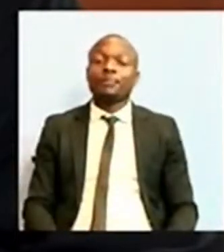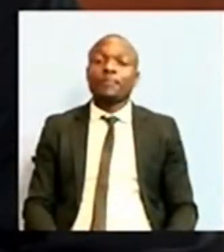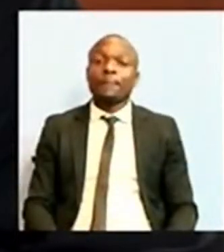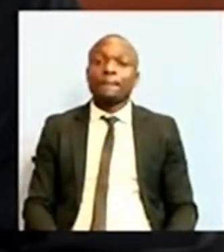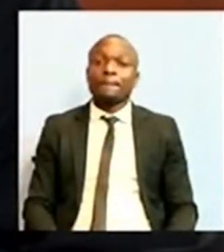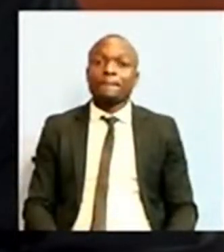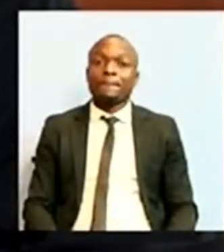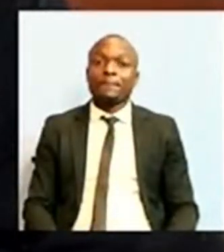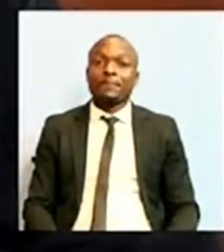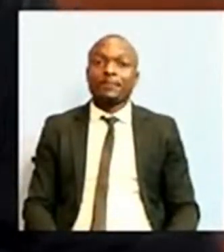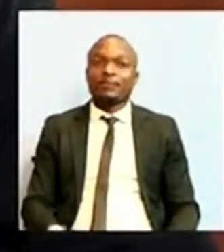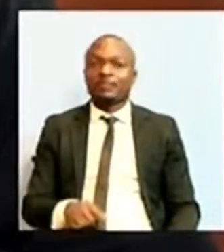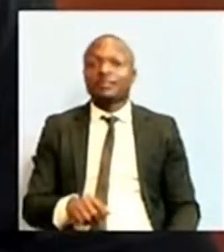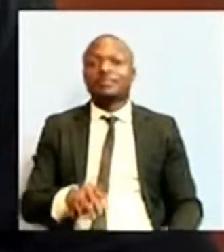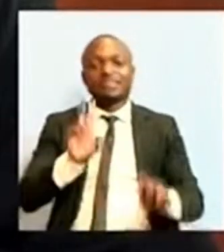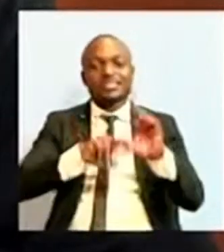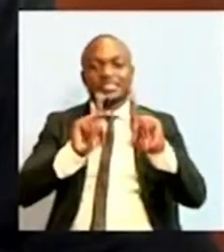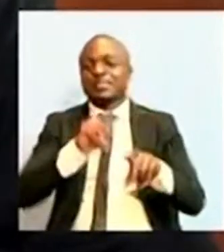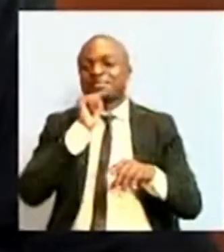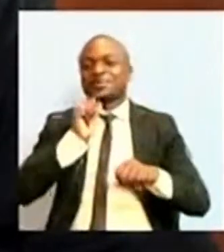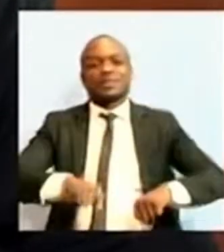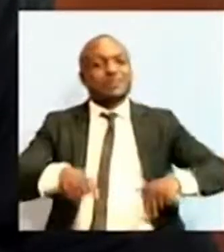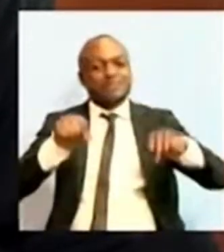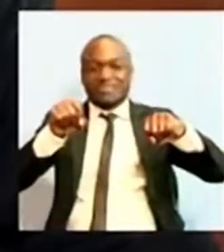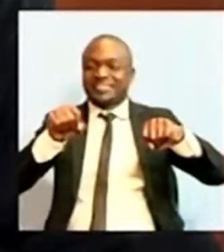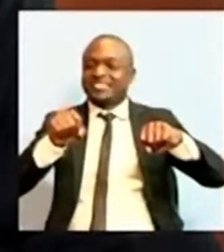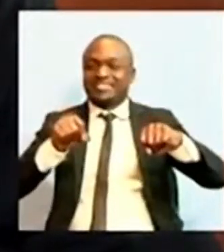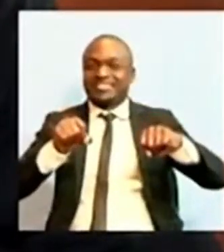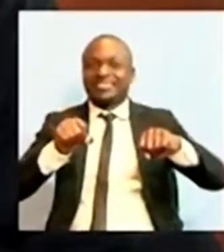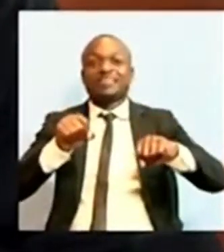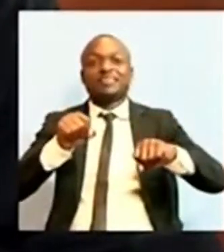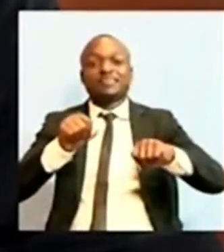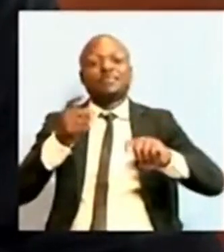From the chair. I'm not The chair, boss. from the chair.